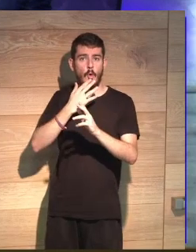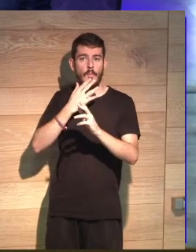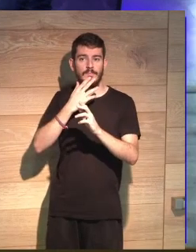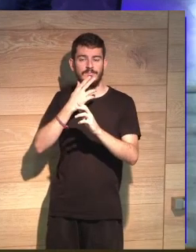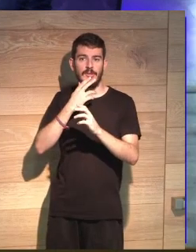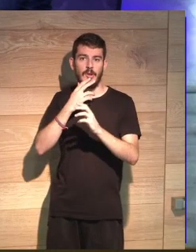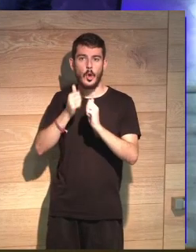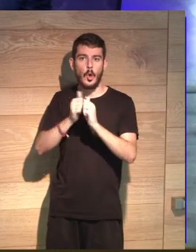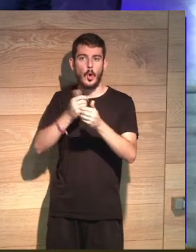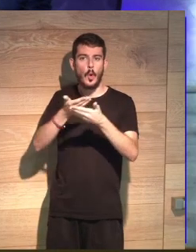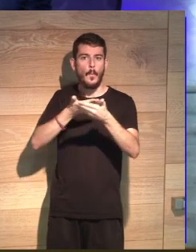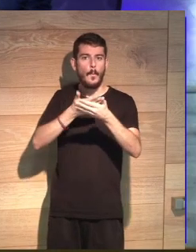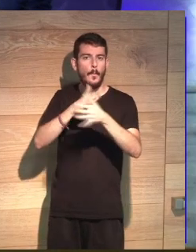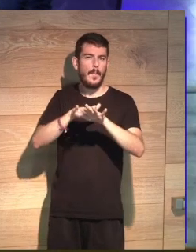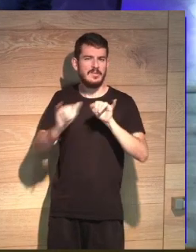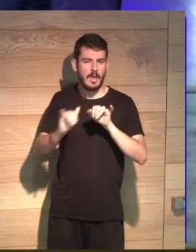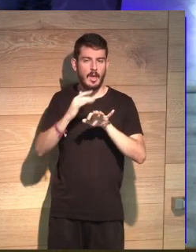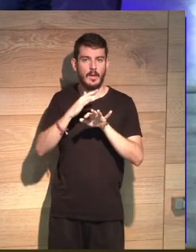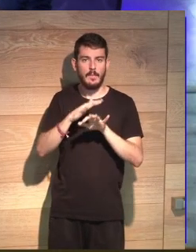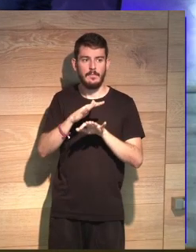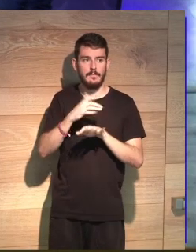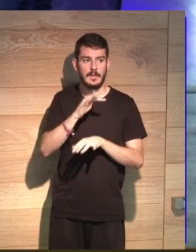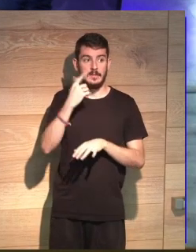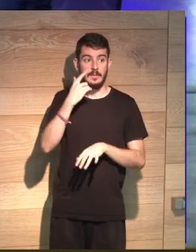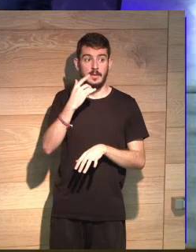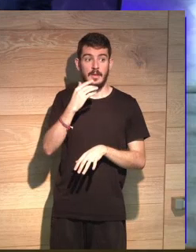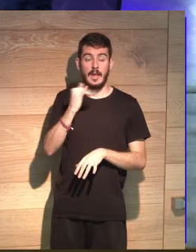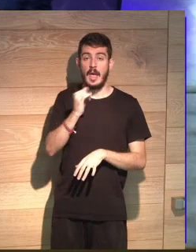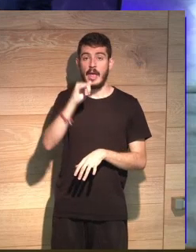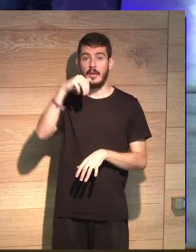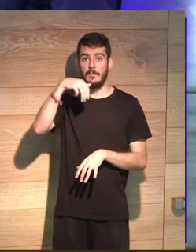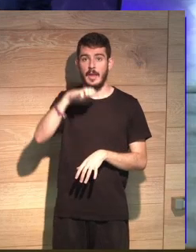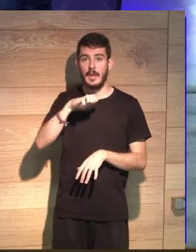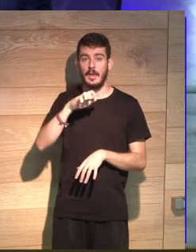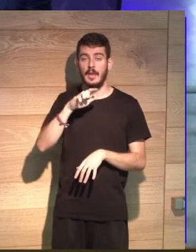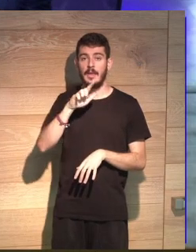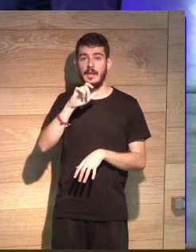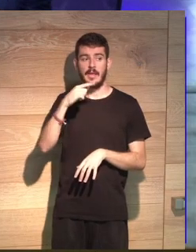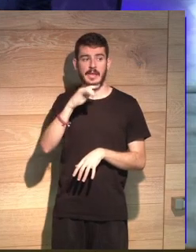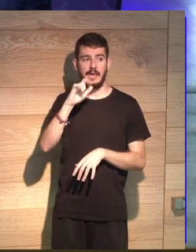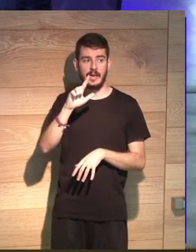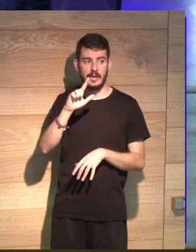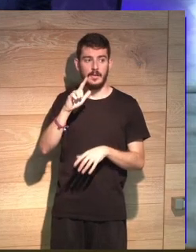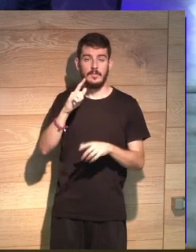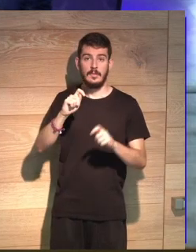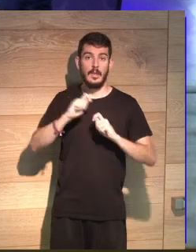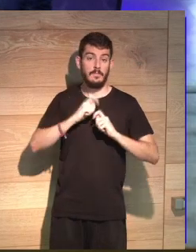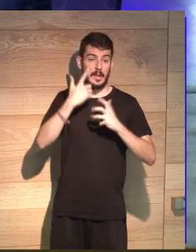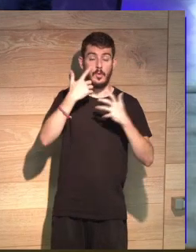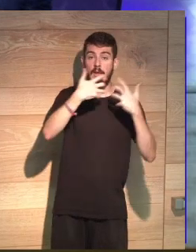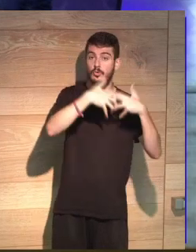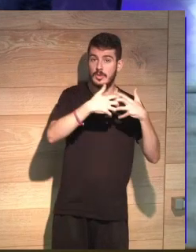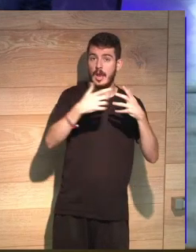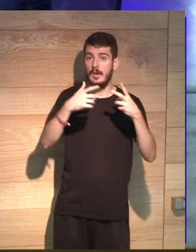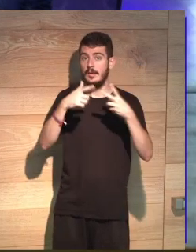rewarding system that video games have. And also, as a representative of AEVI, we have Jaime Gil,